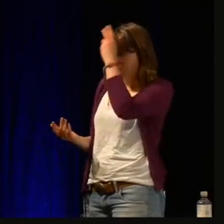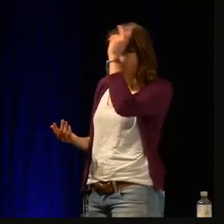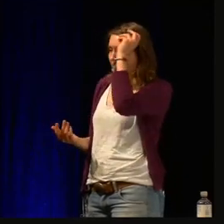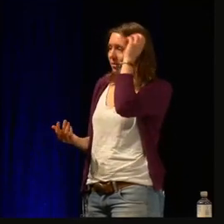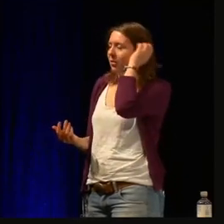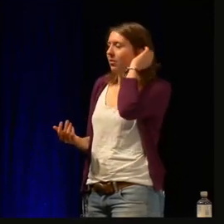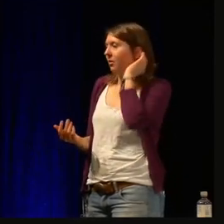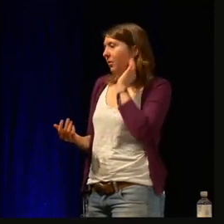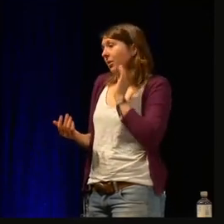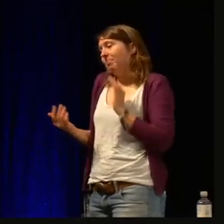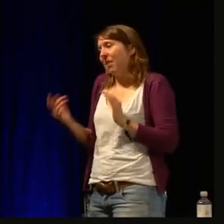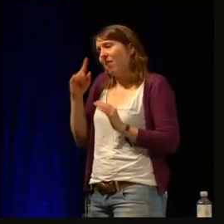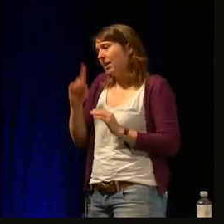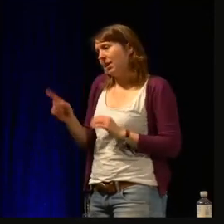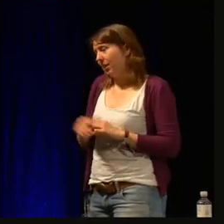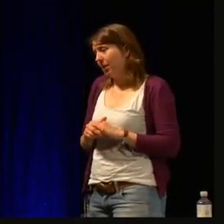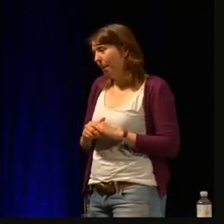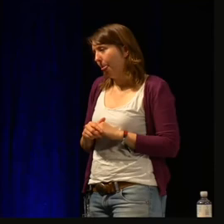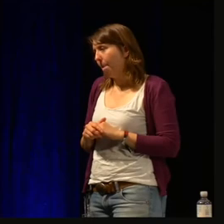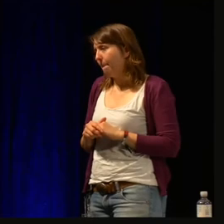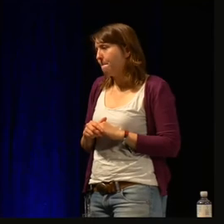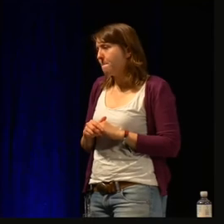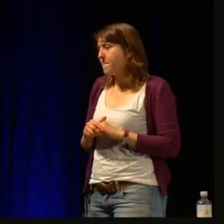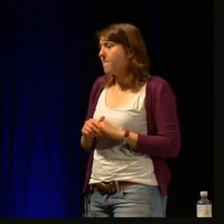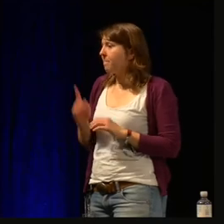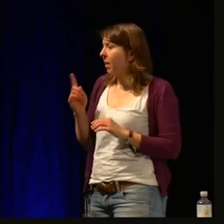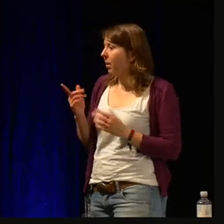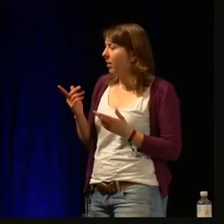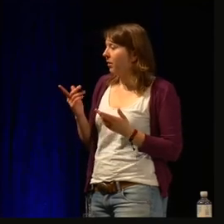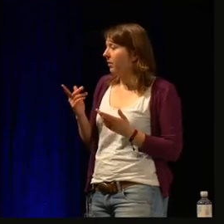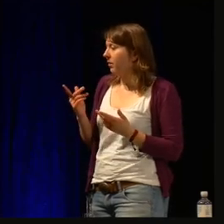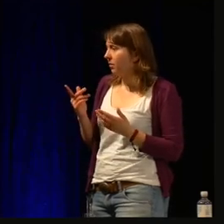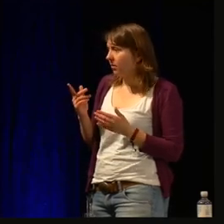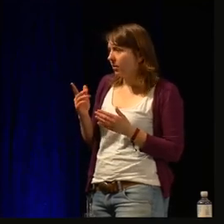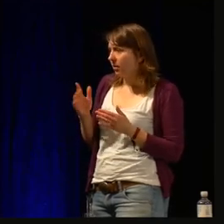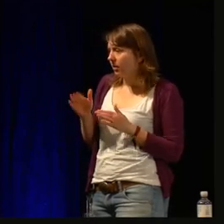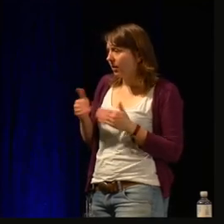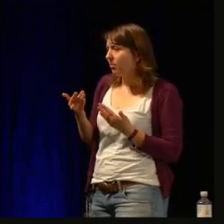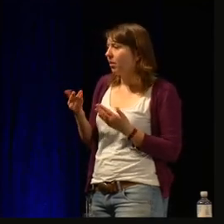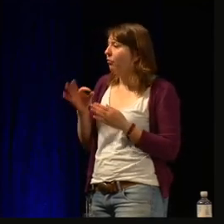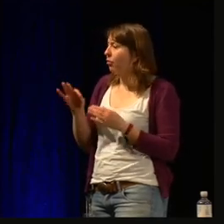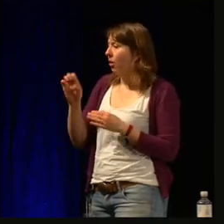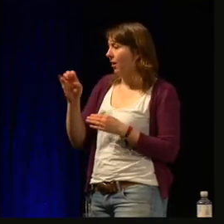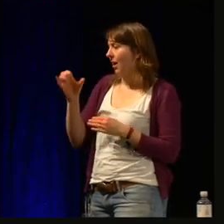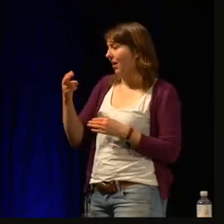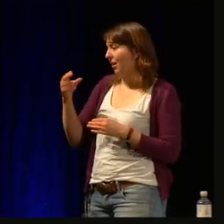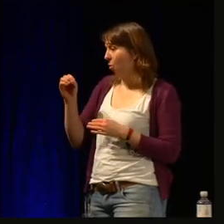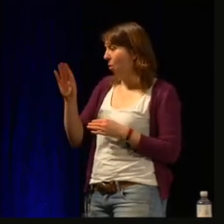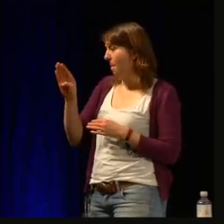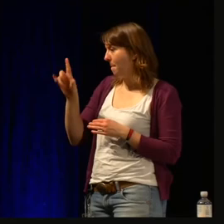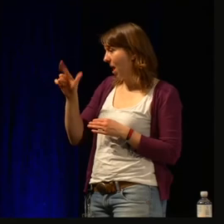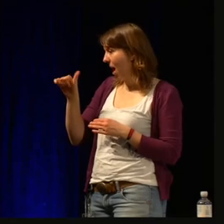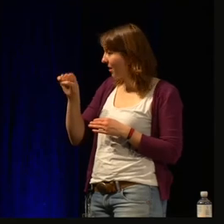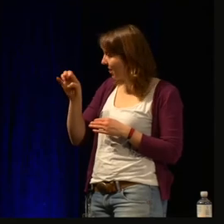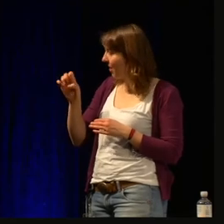asked exactly, whether it was possible to test this scientifically, how you know, an approach to testing this would work. But I'm pretty sure